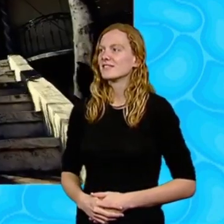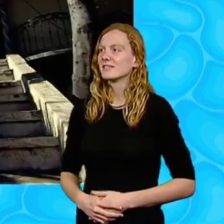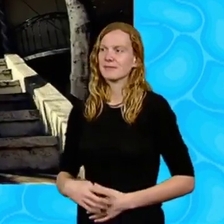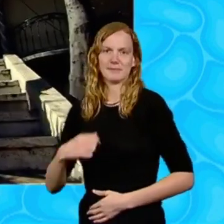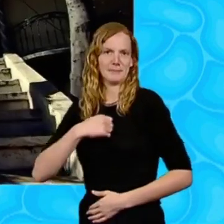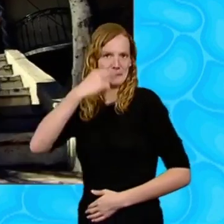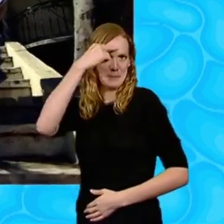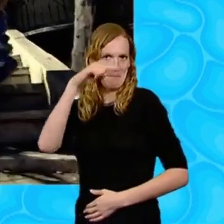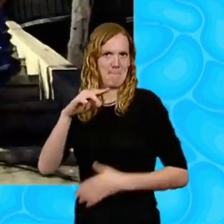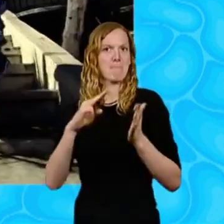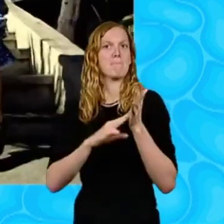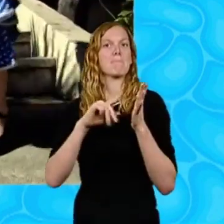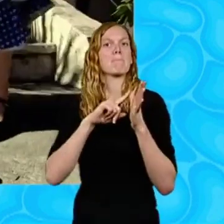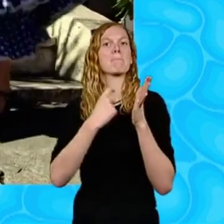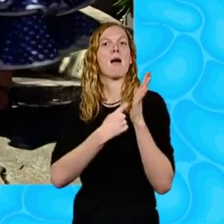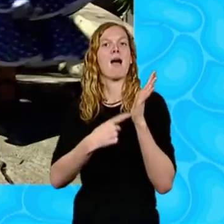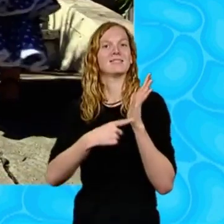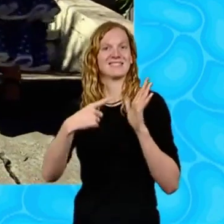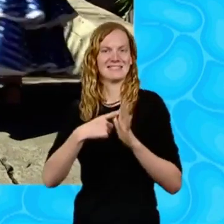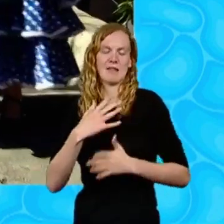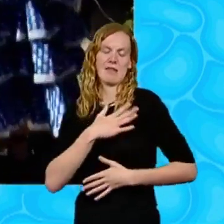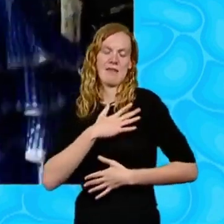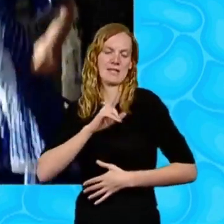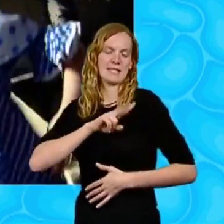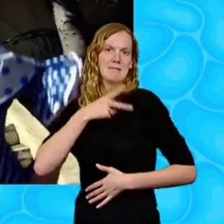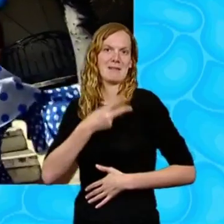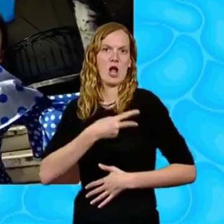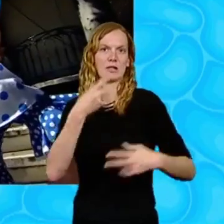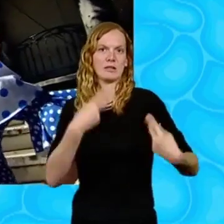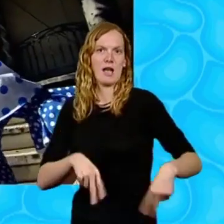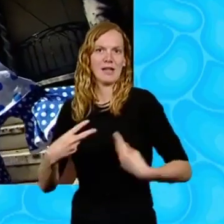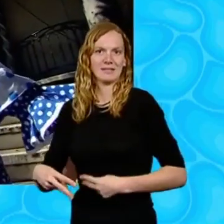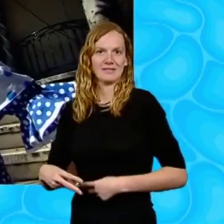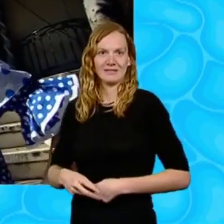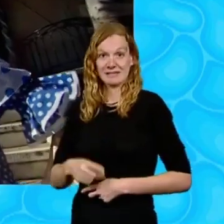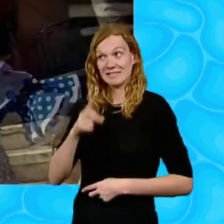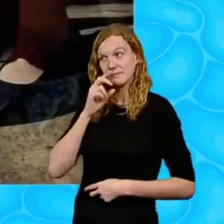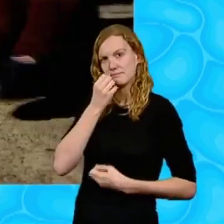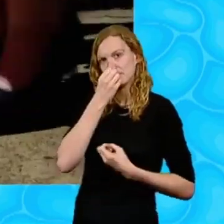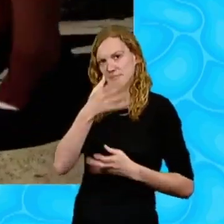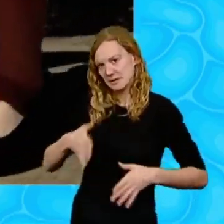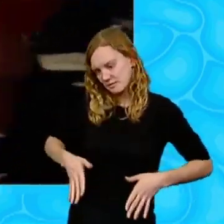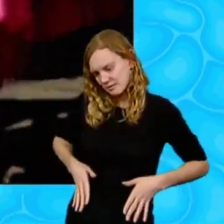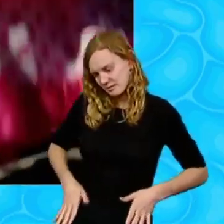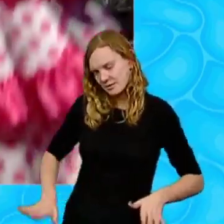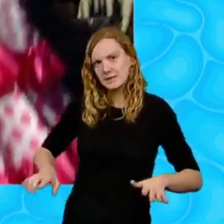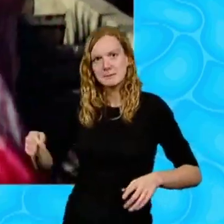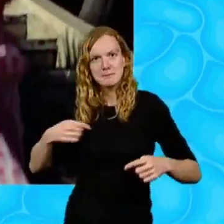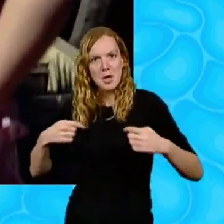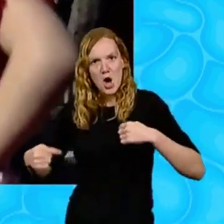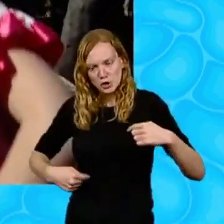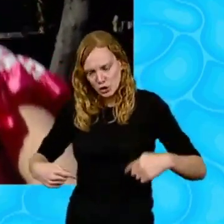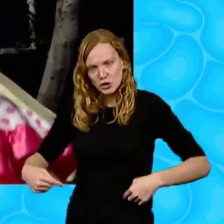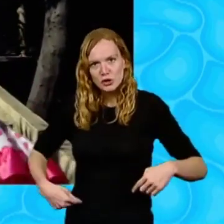And I like flamenco dancing because you get to wear a nice spotty dress. And they normally have lots of